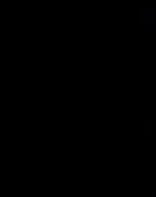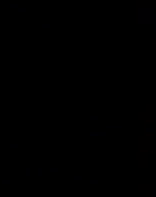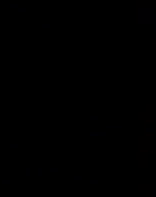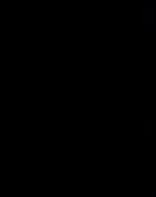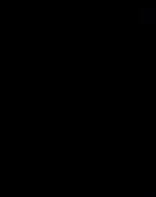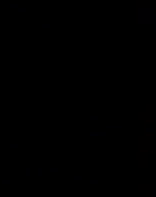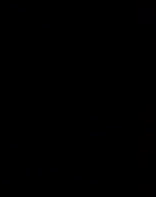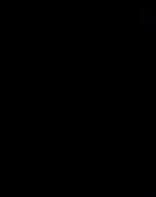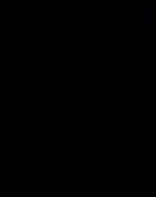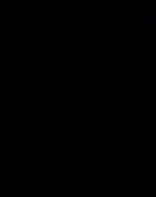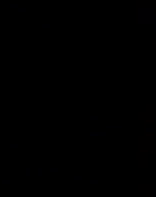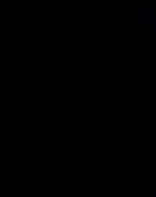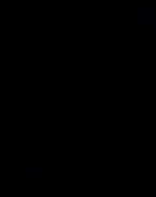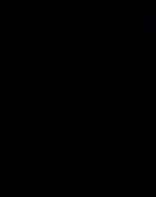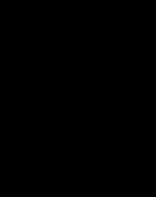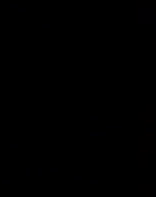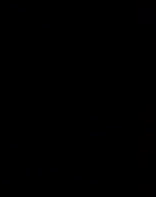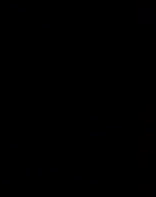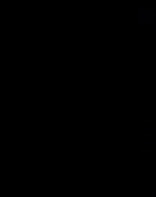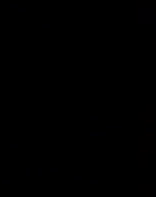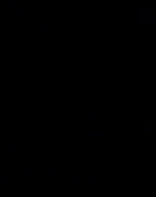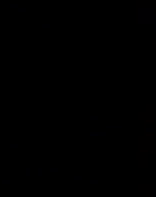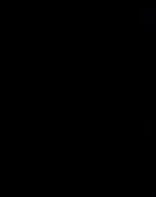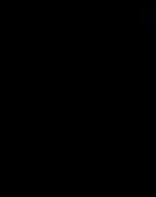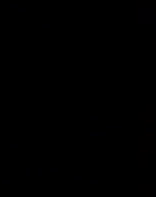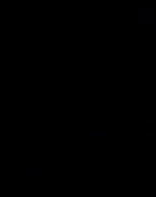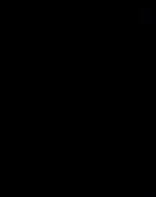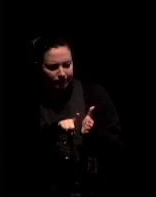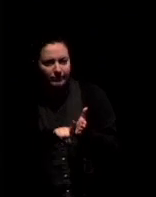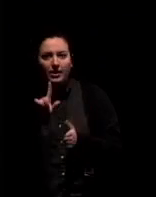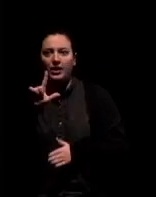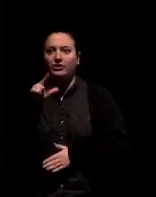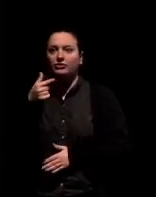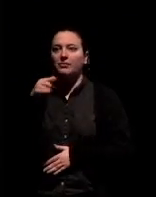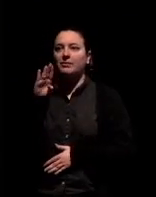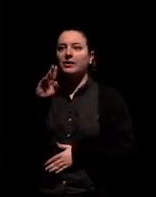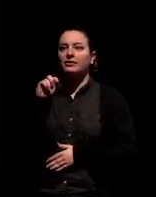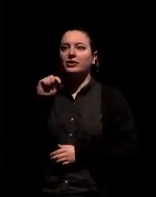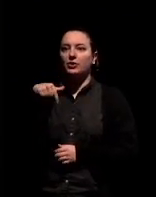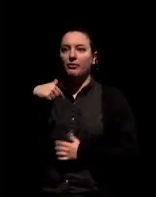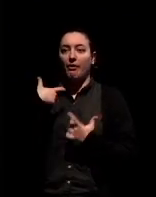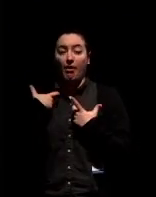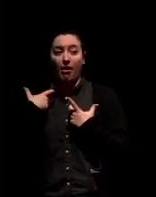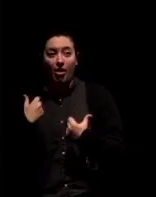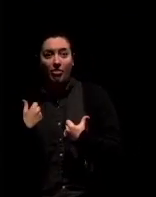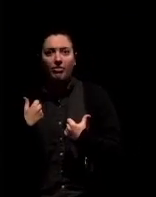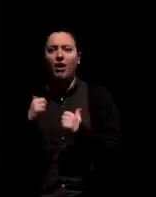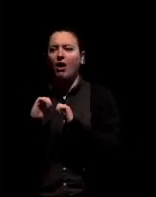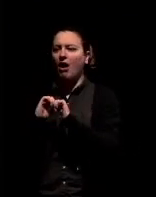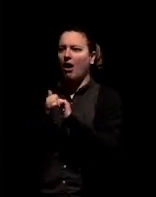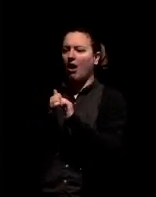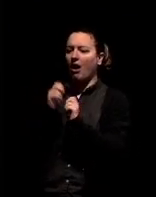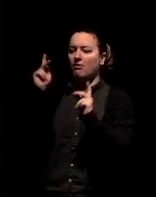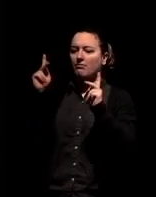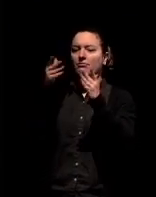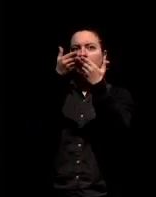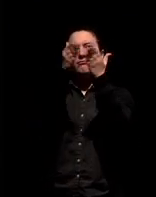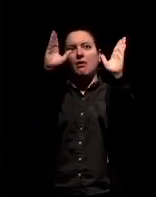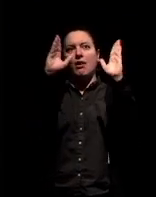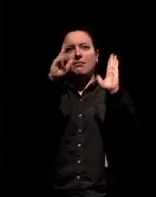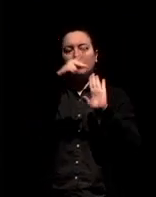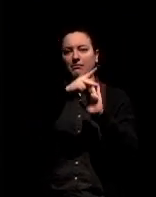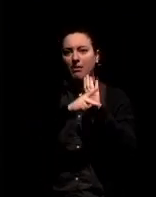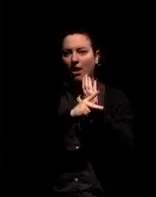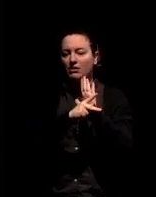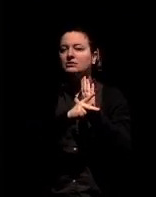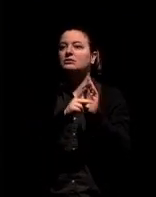and how public policy impacts LGBTQ health outcomes and access to care. Just before I get started,